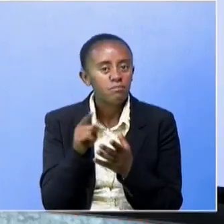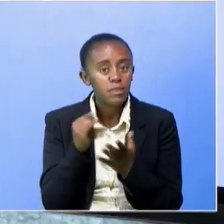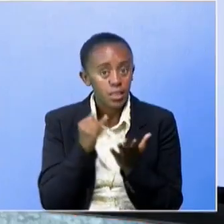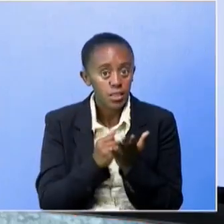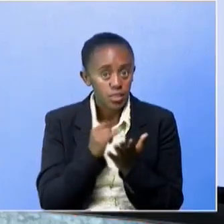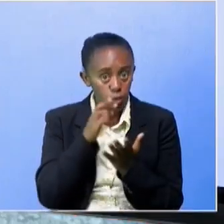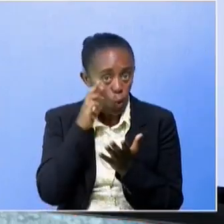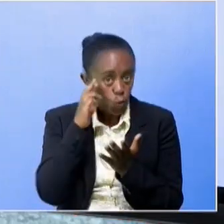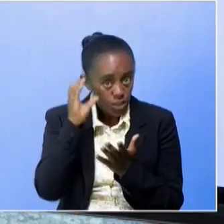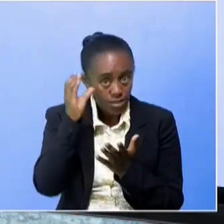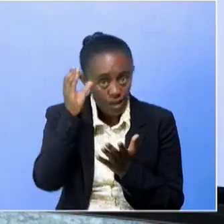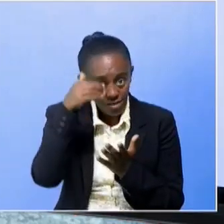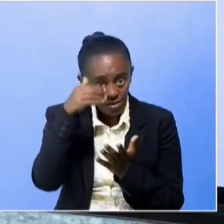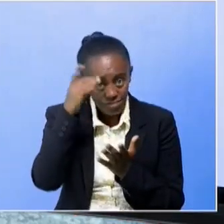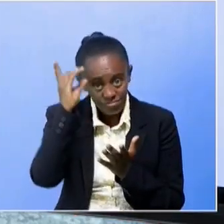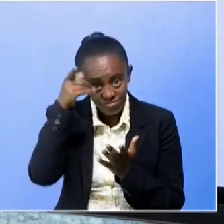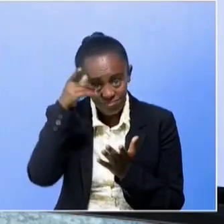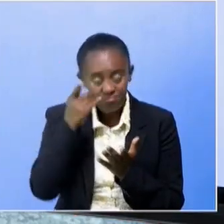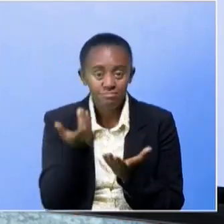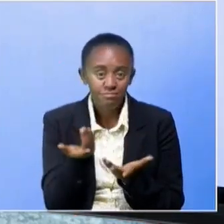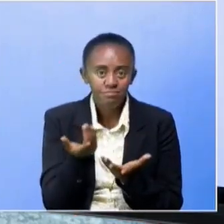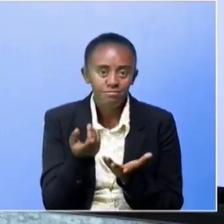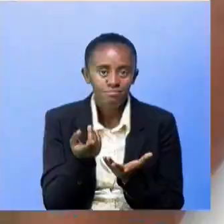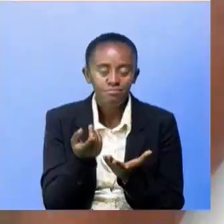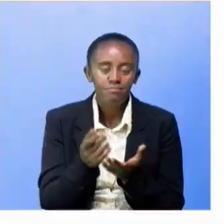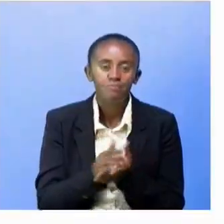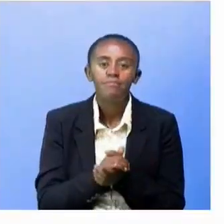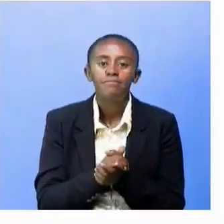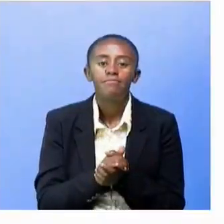causes cancer. We could say